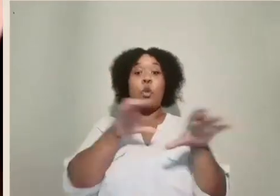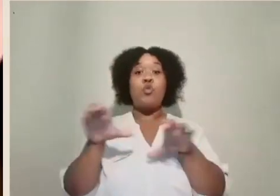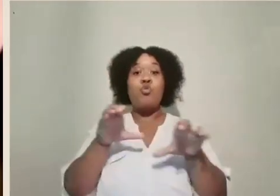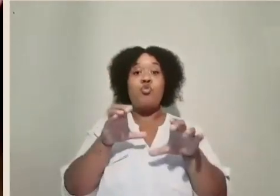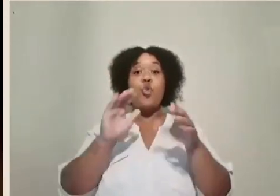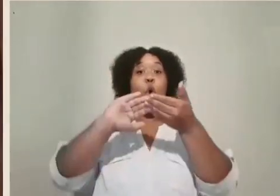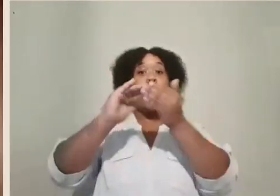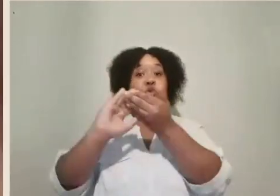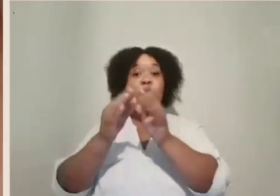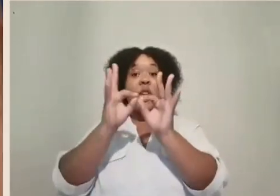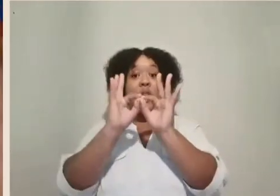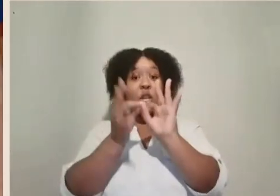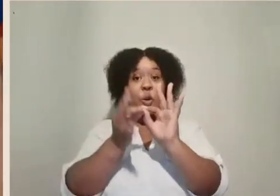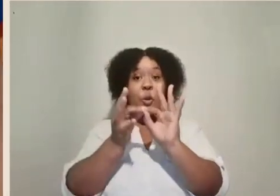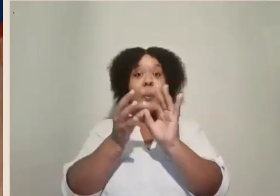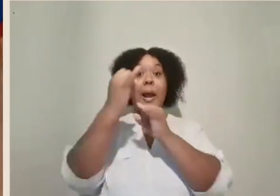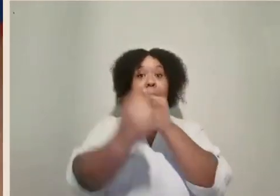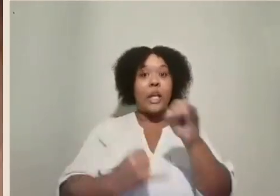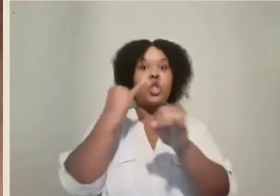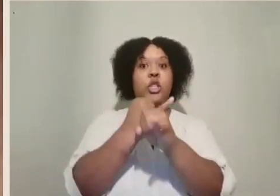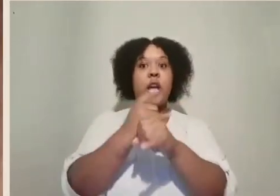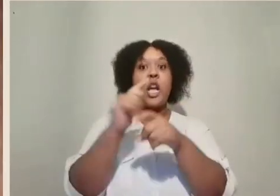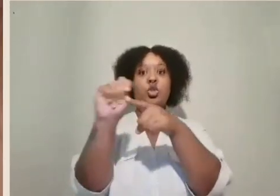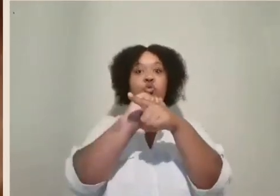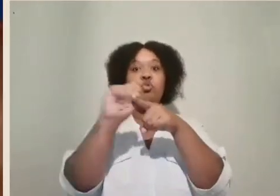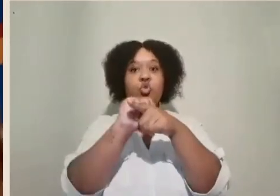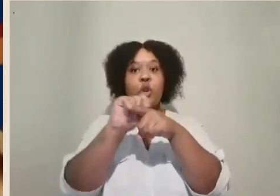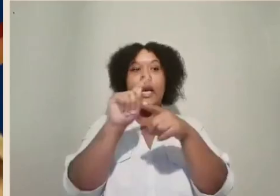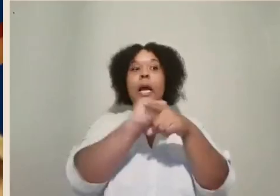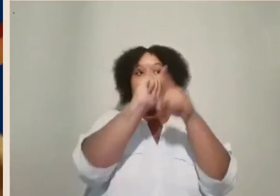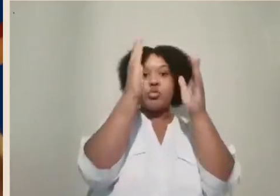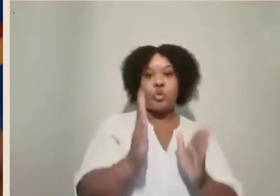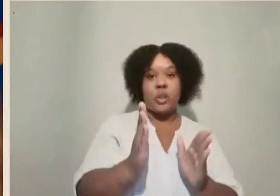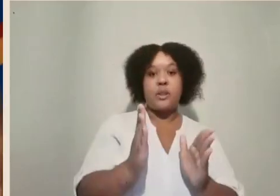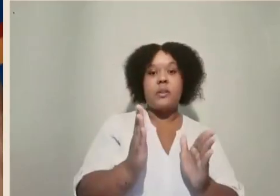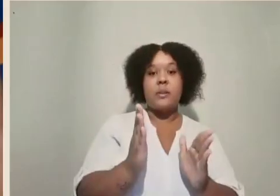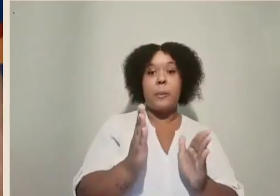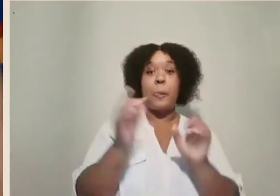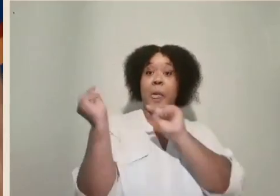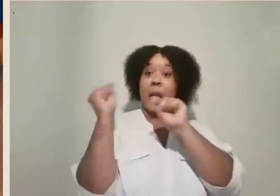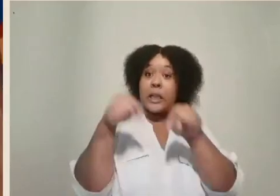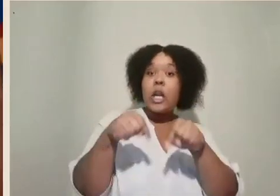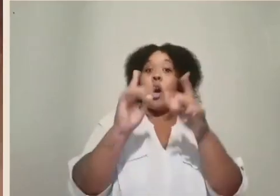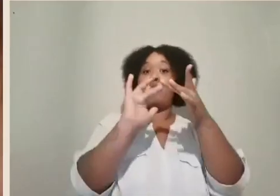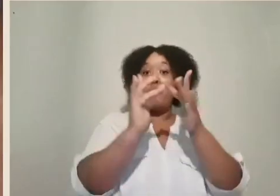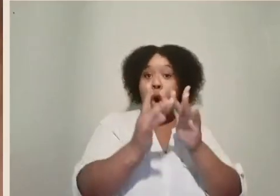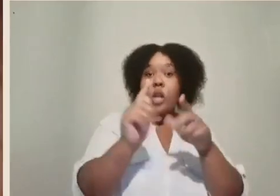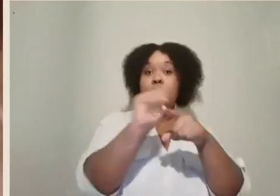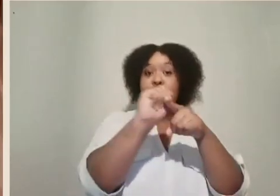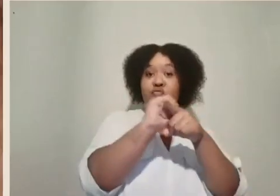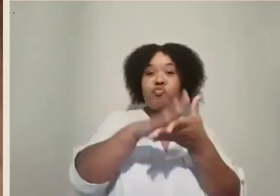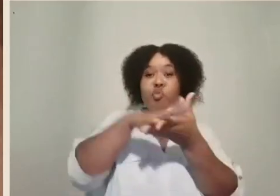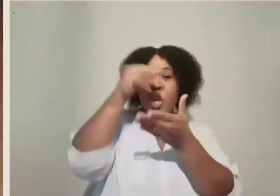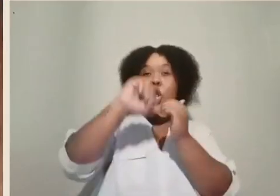Community Interpreter International Training of Trainers. Attend this online training and learn how